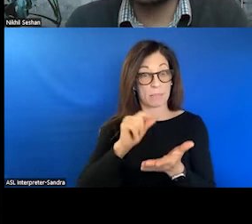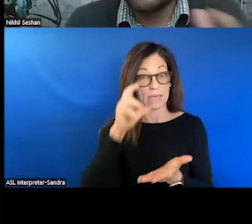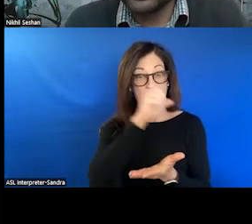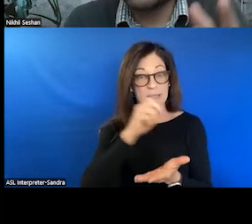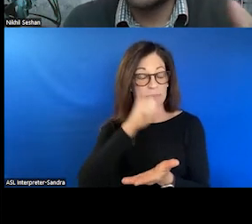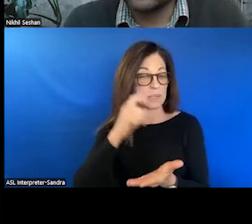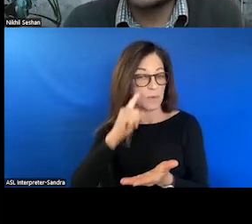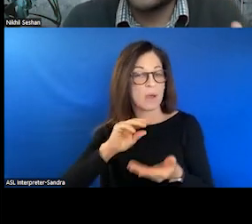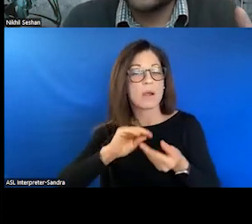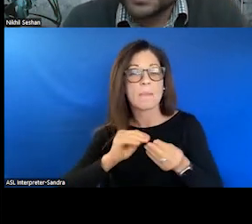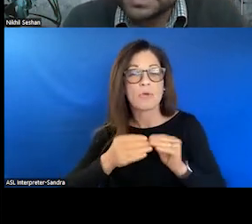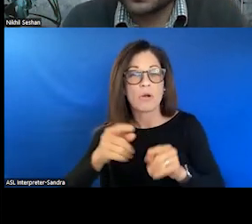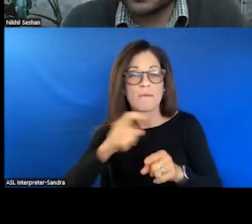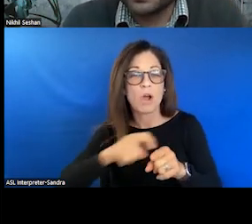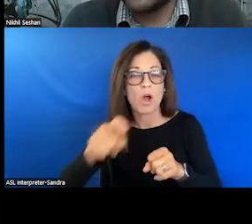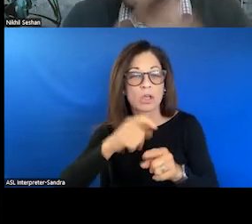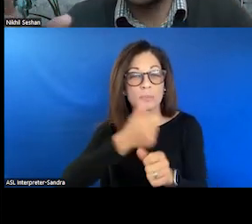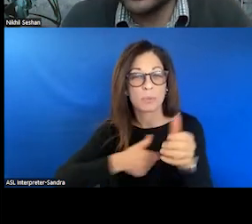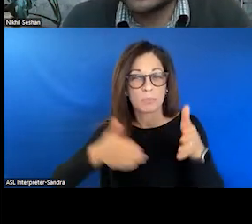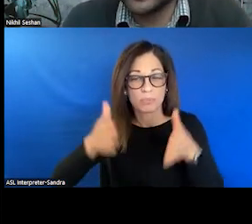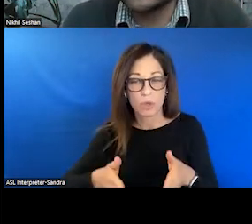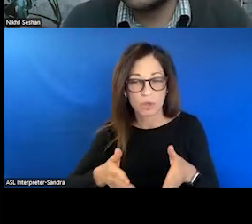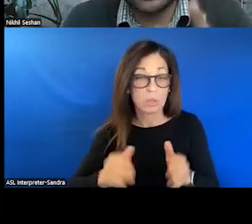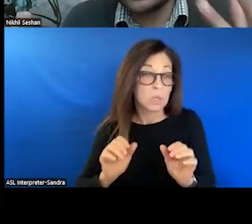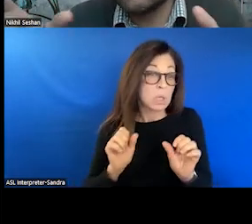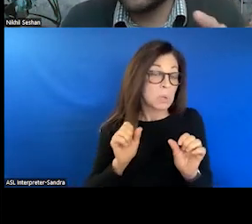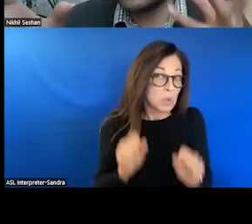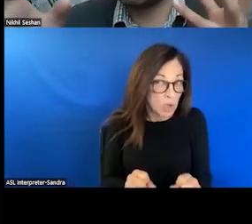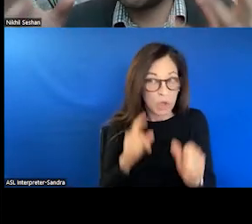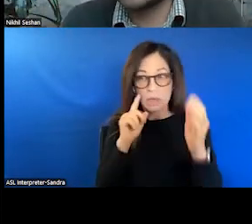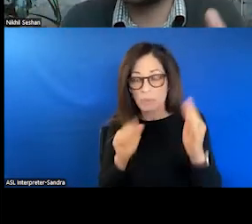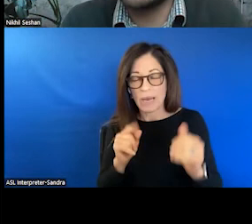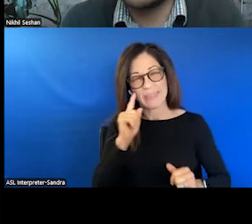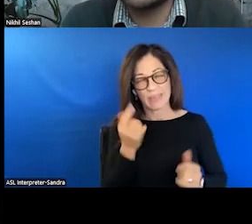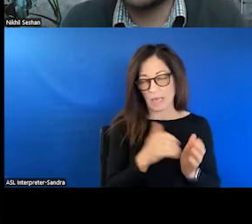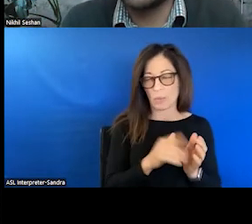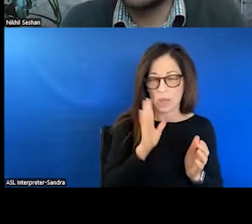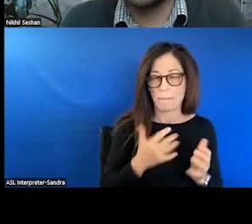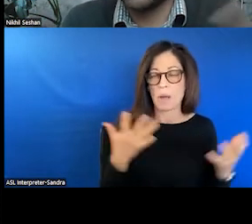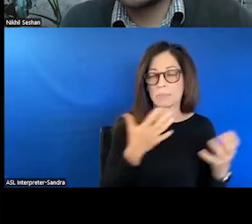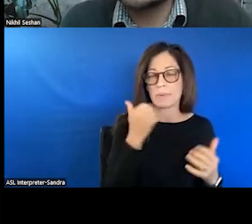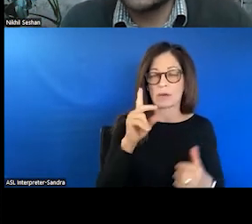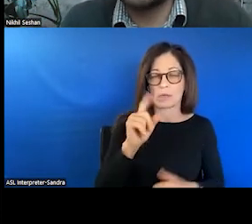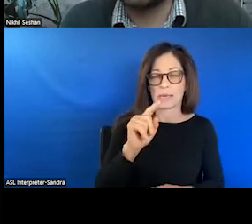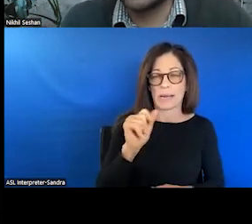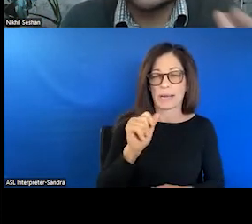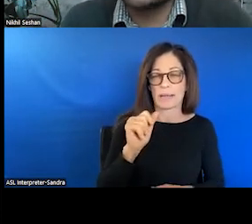the number of calls per person that could be expected. And again, I think we'll have much better data, you know,